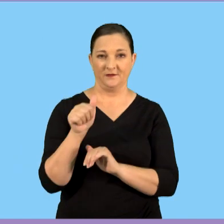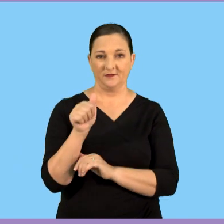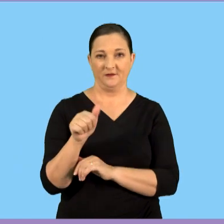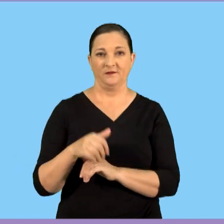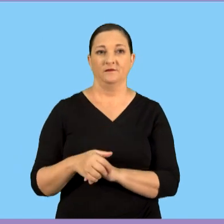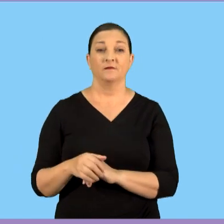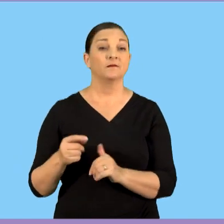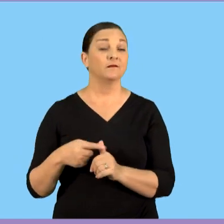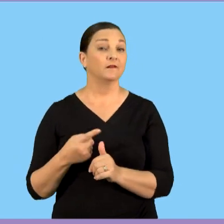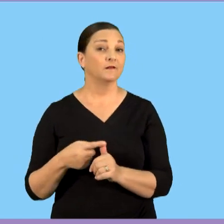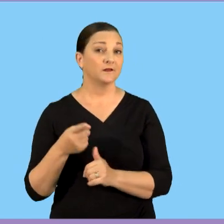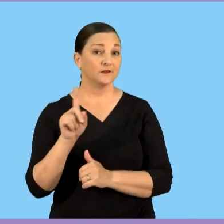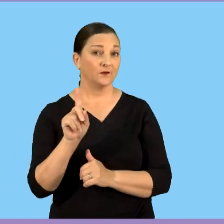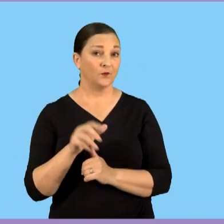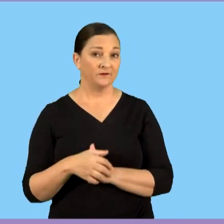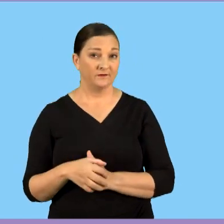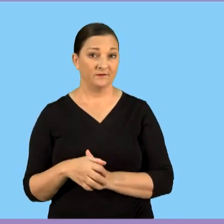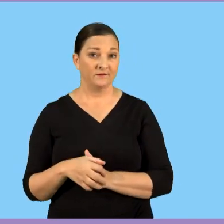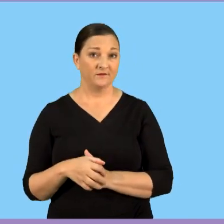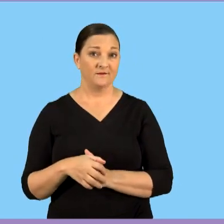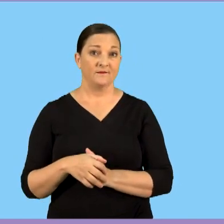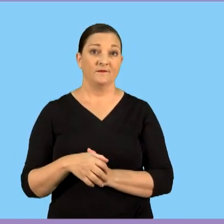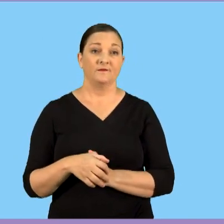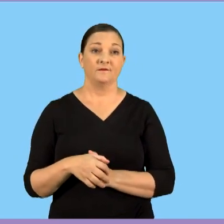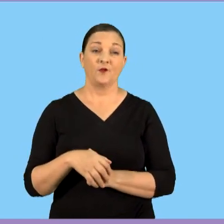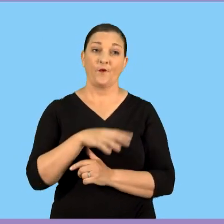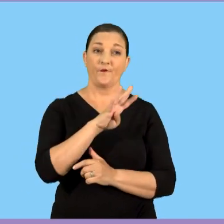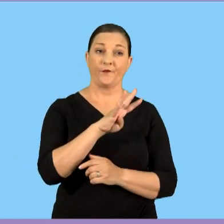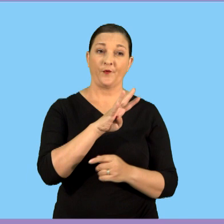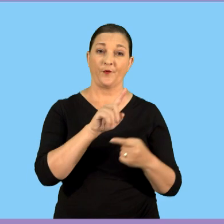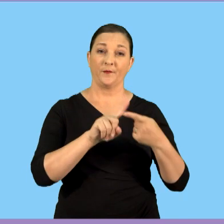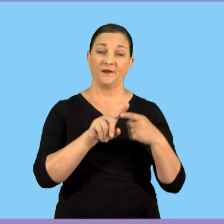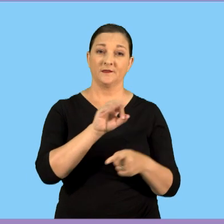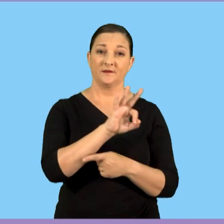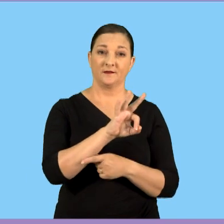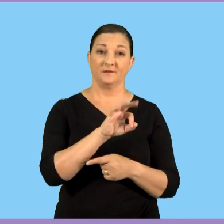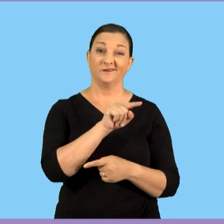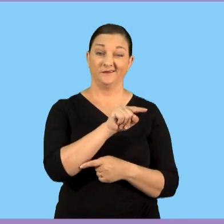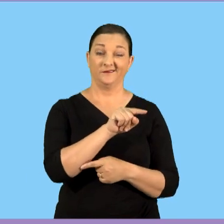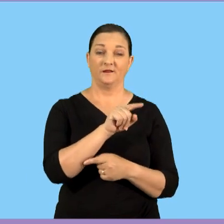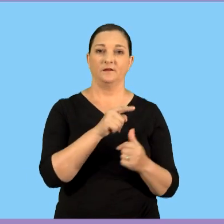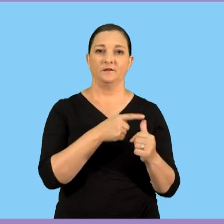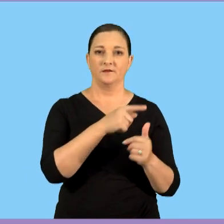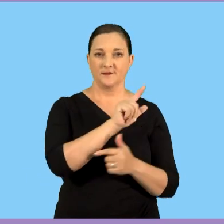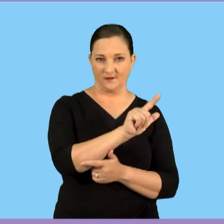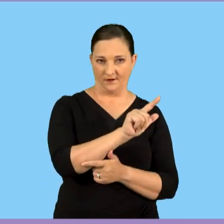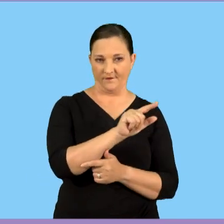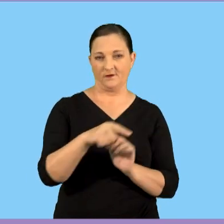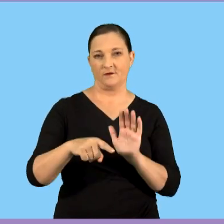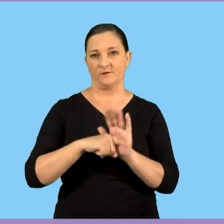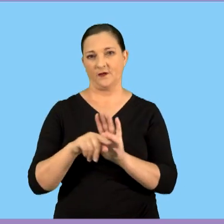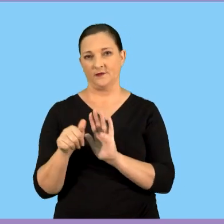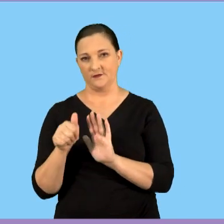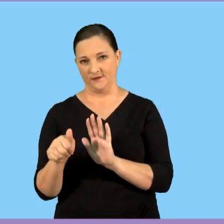3, subtract the 6. And what answer does this give us? 4 plus 3, that is our